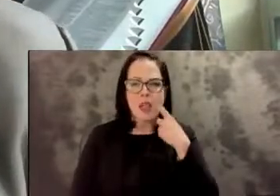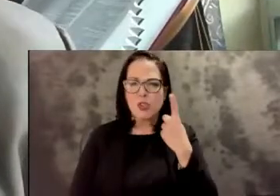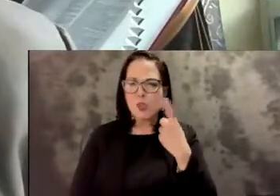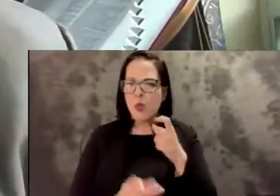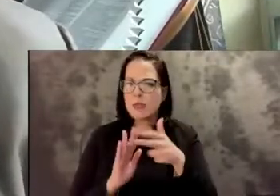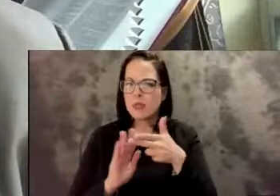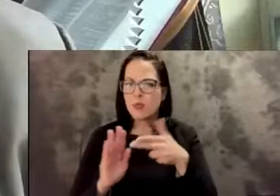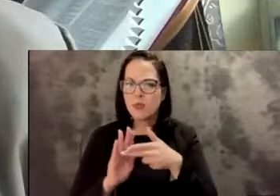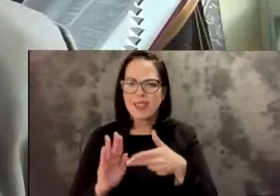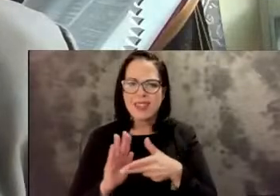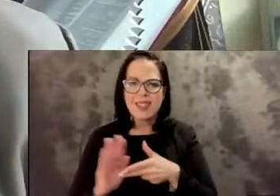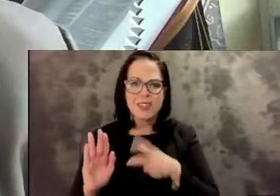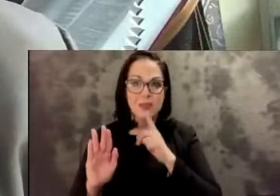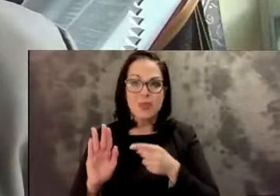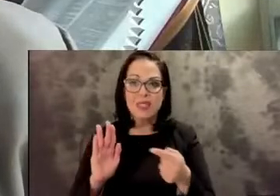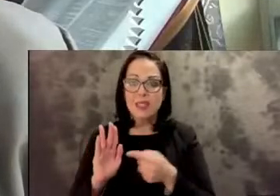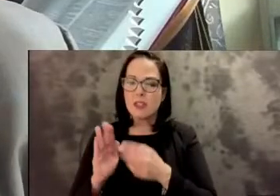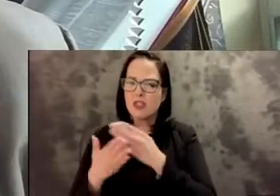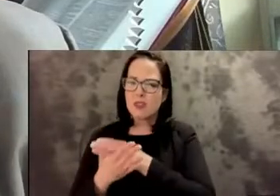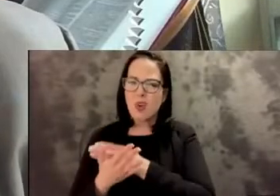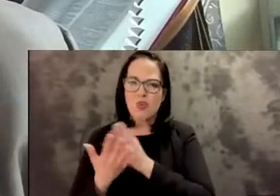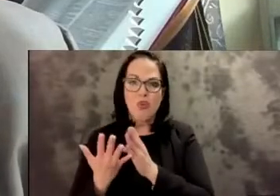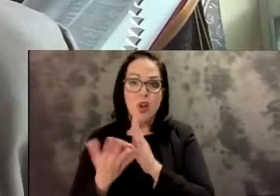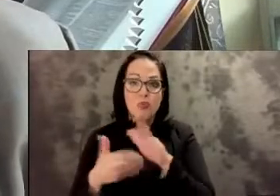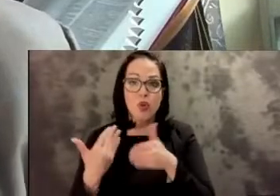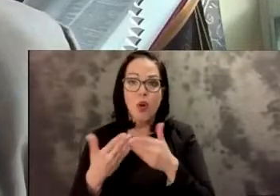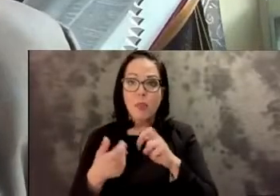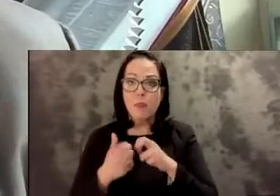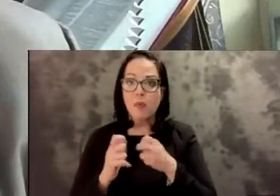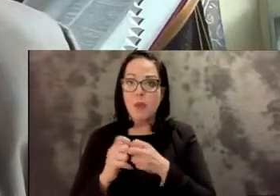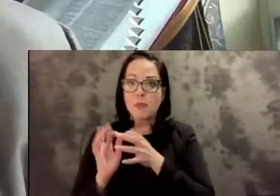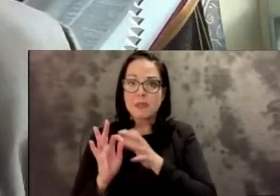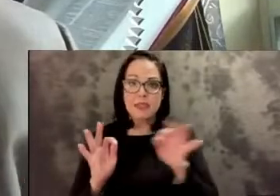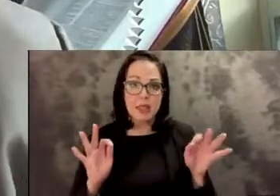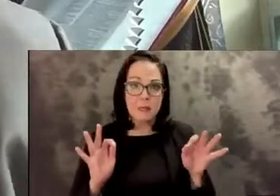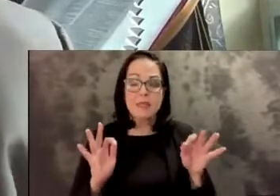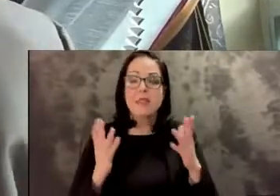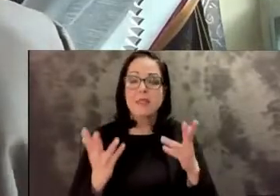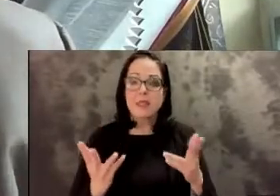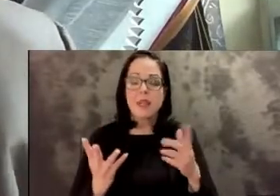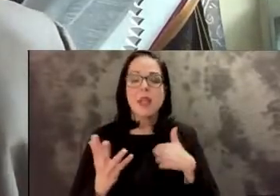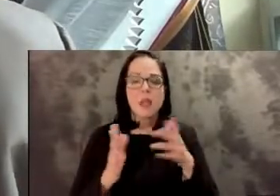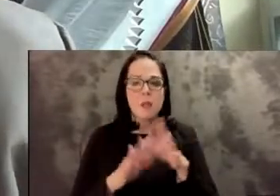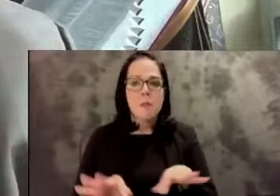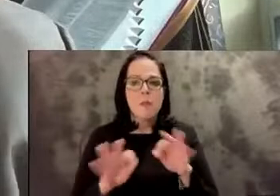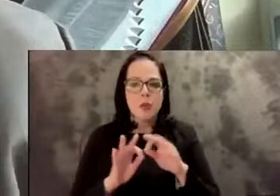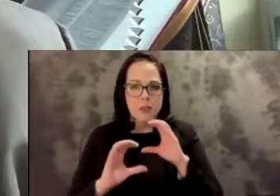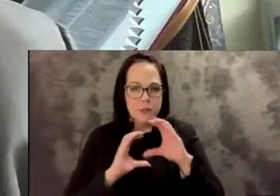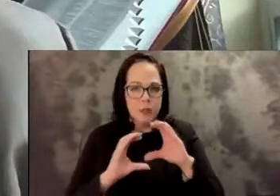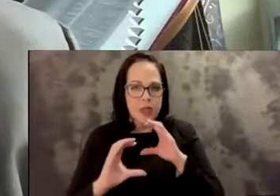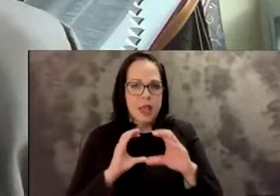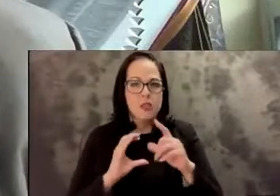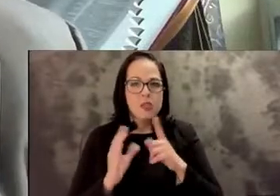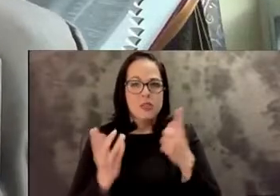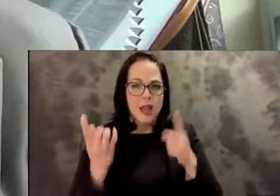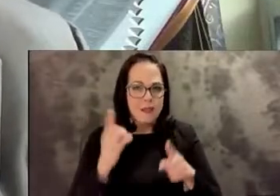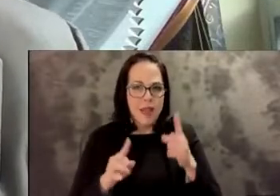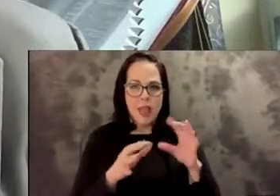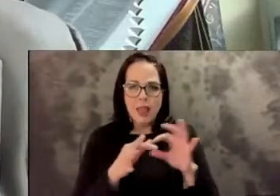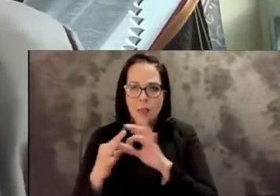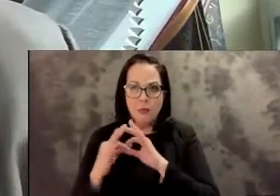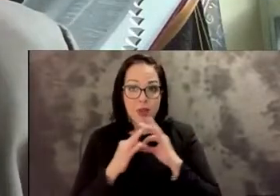and really this goes across all the problem statements, the importance of communications and collaborations.